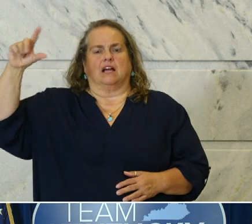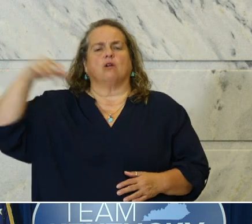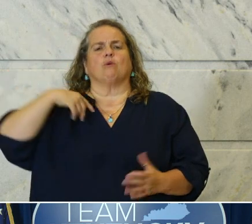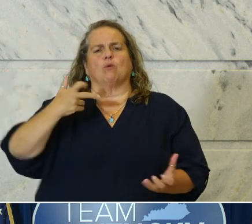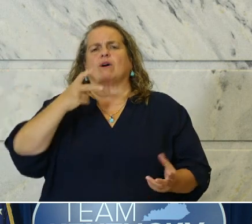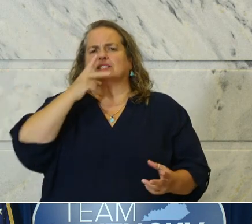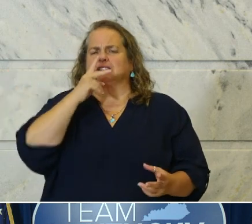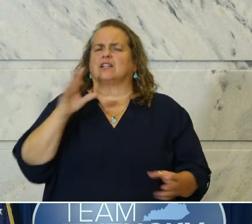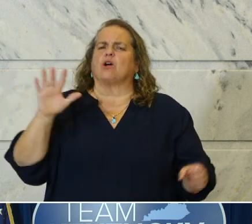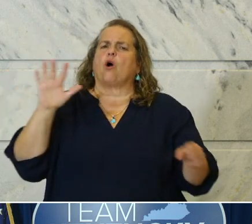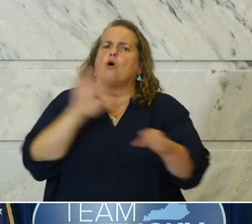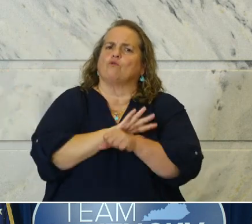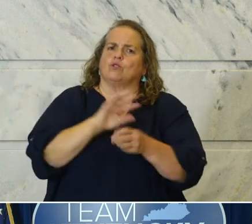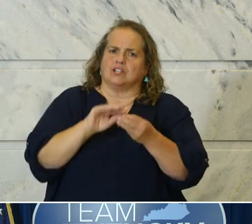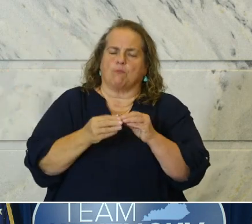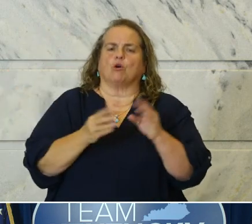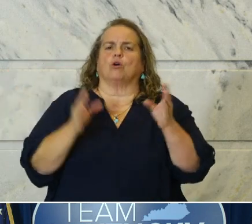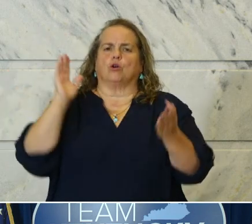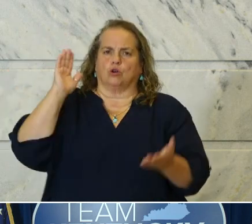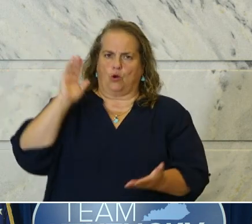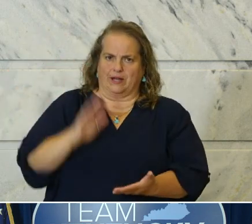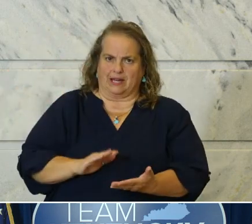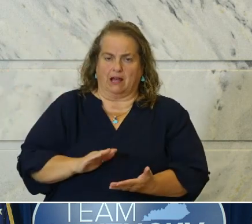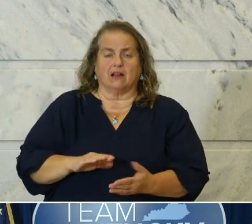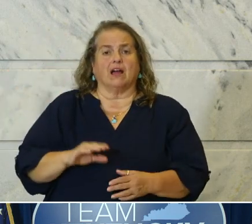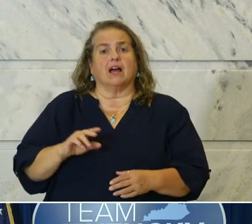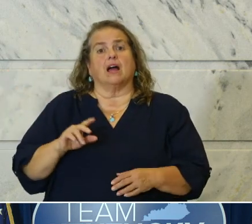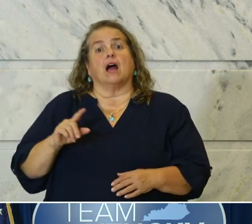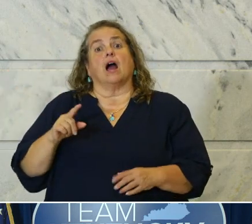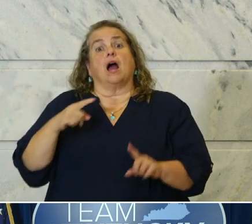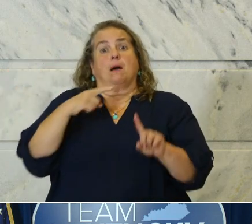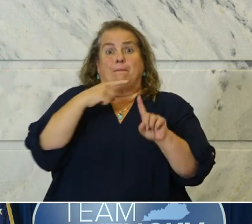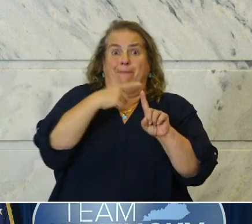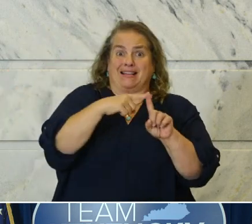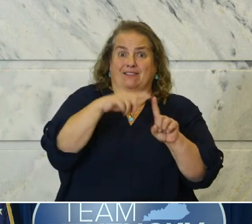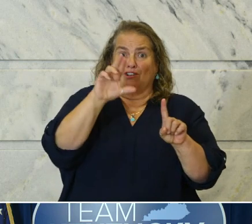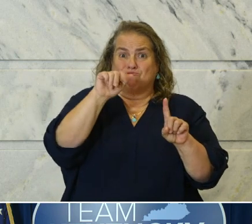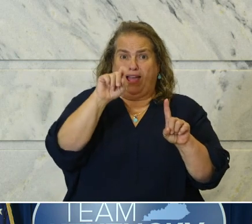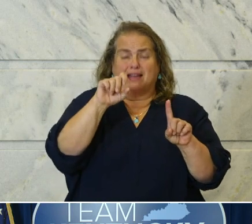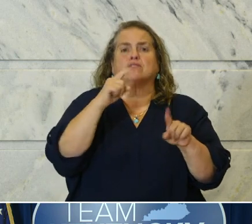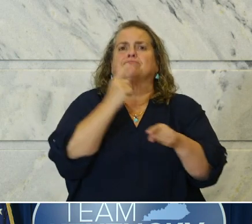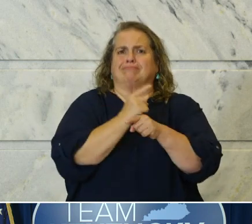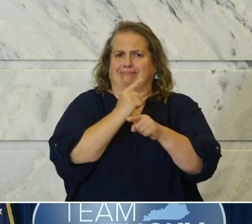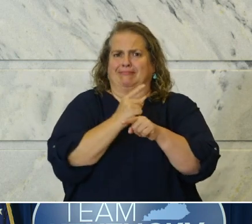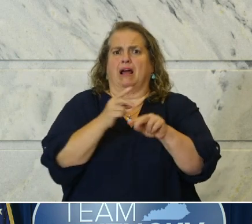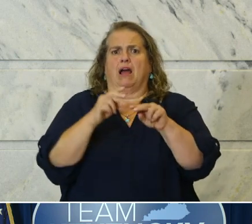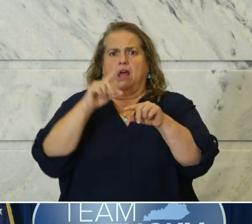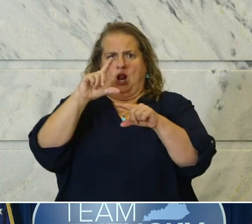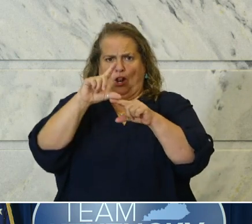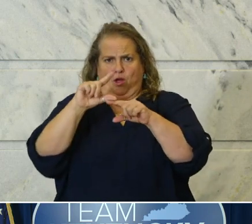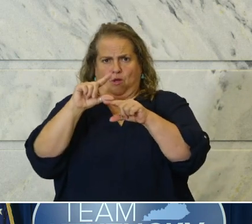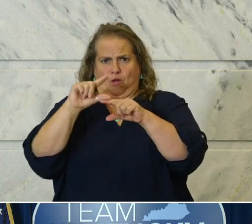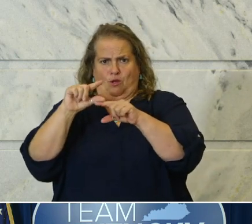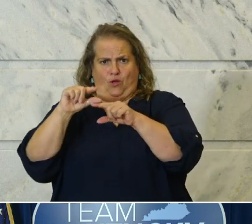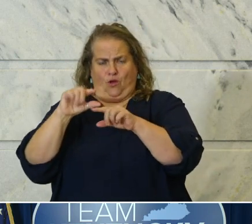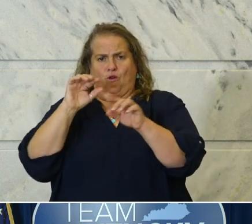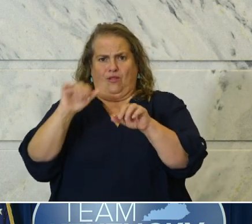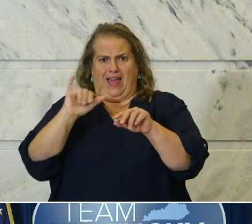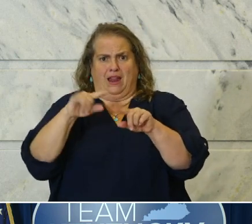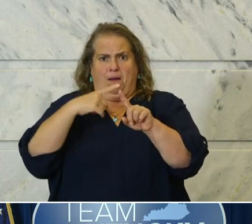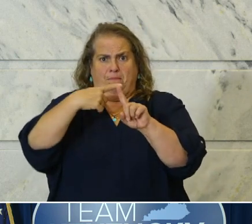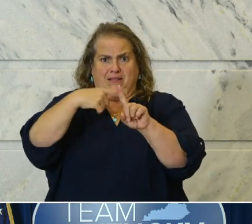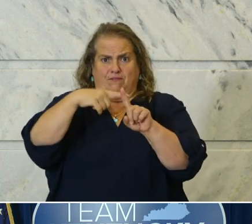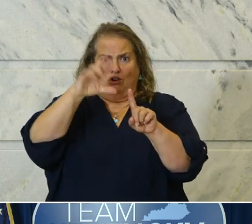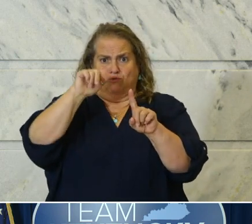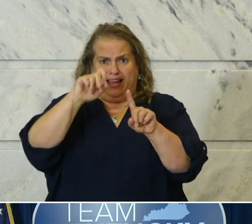And I'm going to talk about the positivity rate in a minute, which is going the right direction. We want that. Positivity rate going down means we're